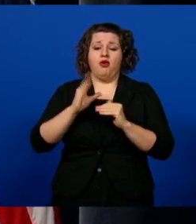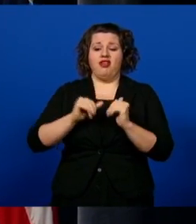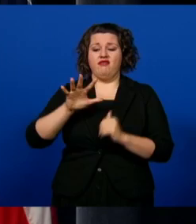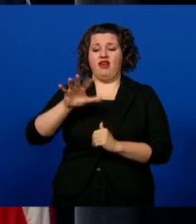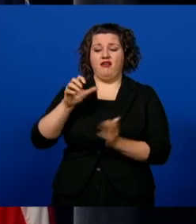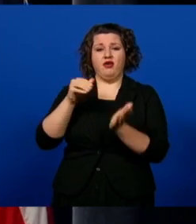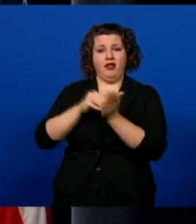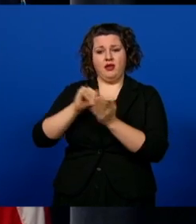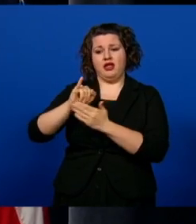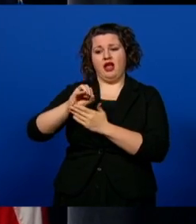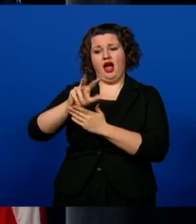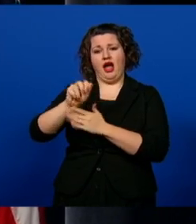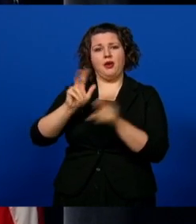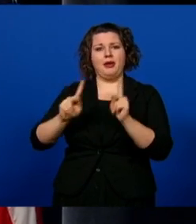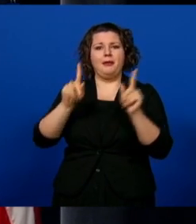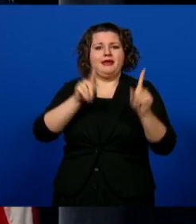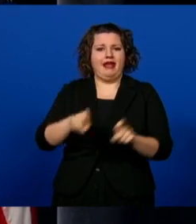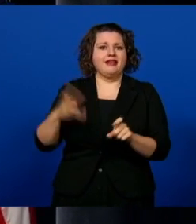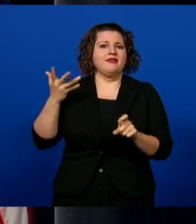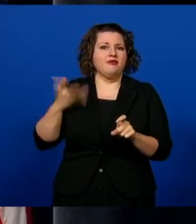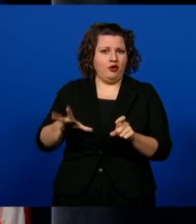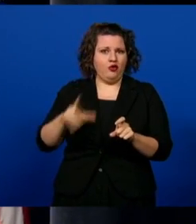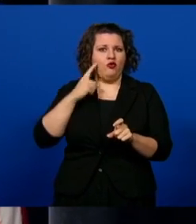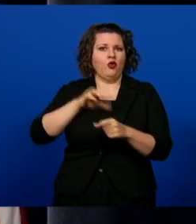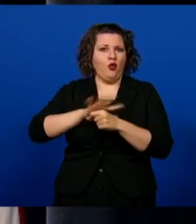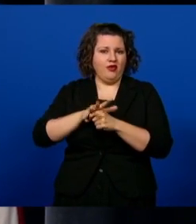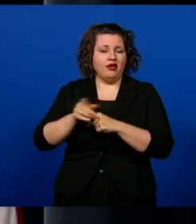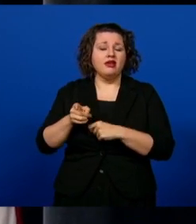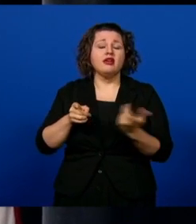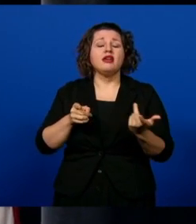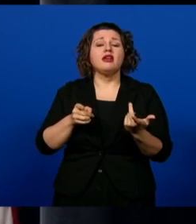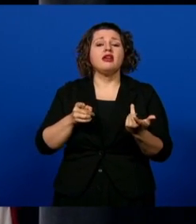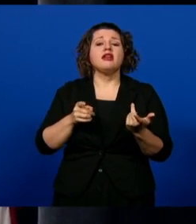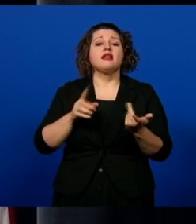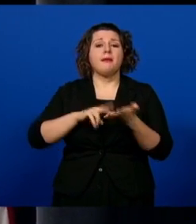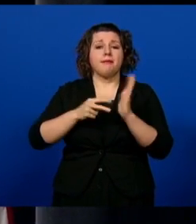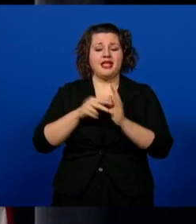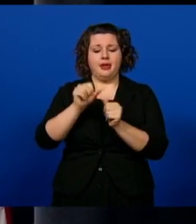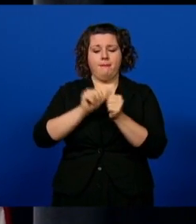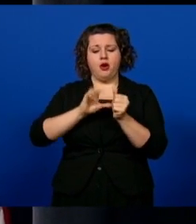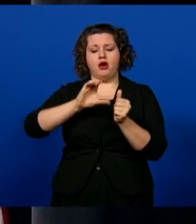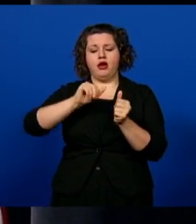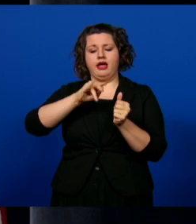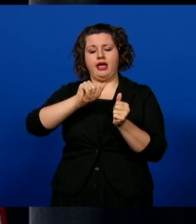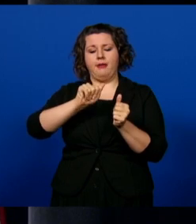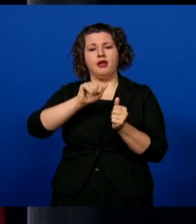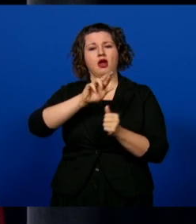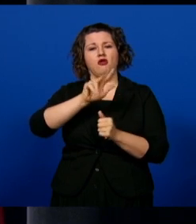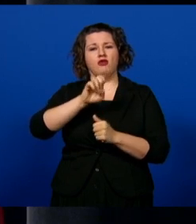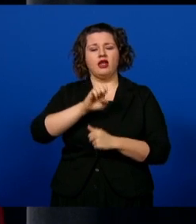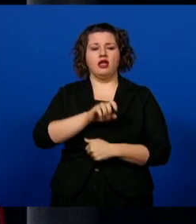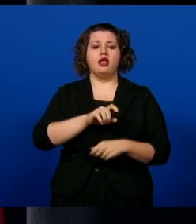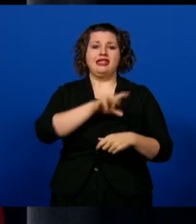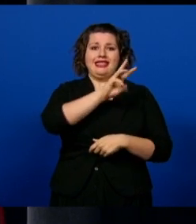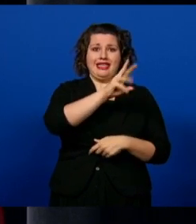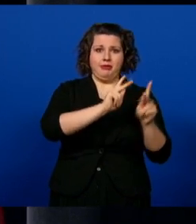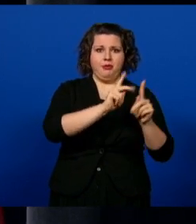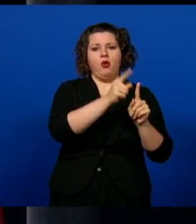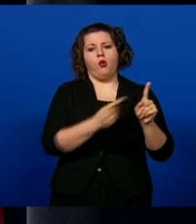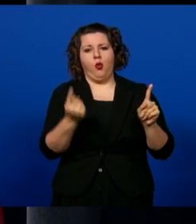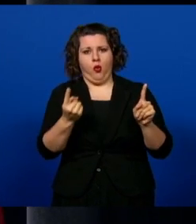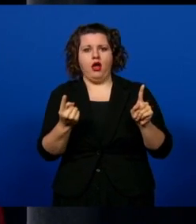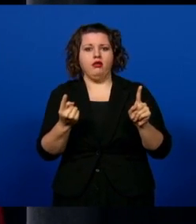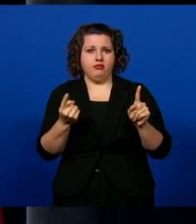500,000 Iowans have now been tested for COVID-19 for a per capita rate of 1 in 6 Iowans.